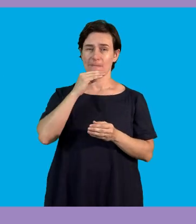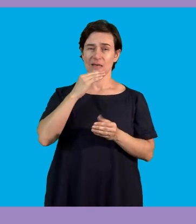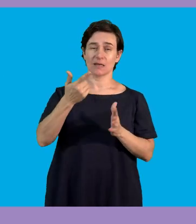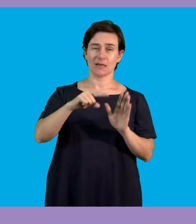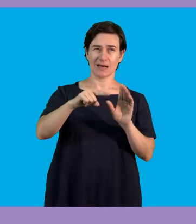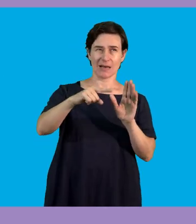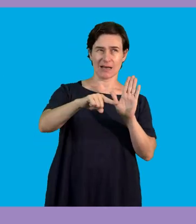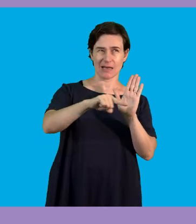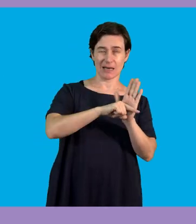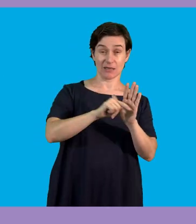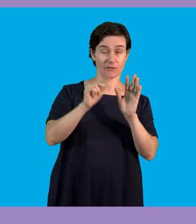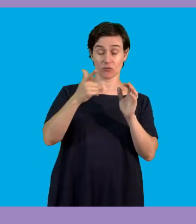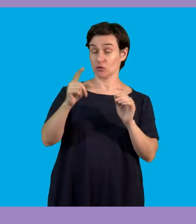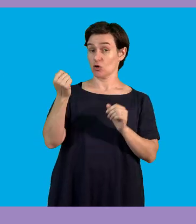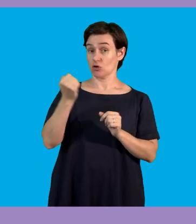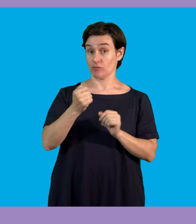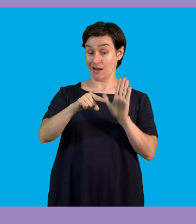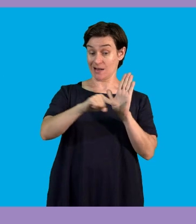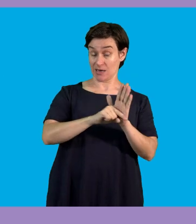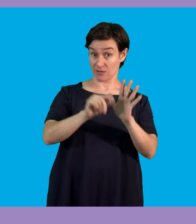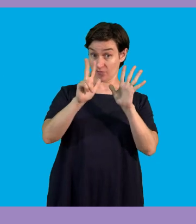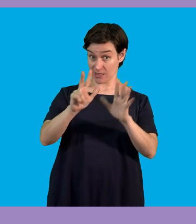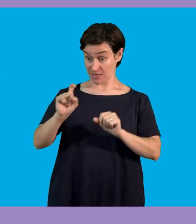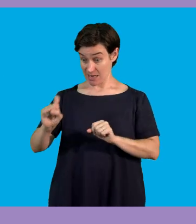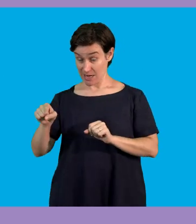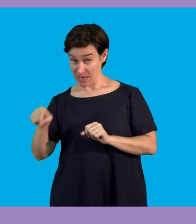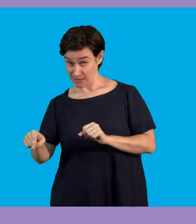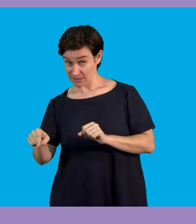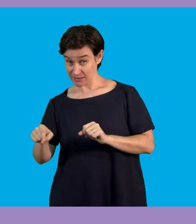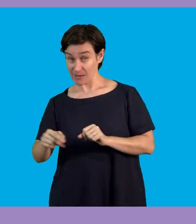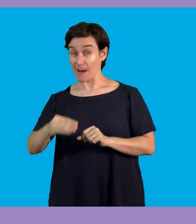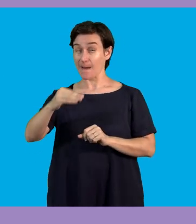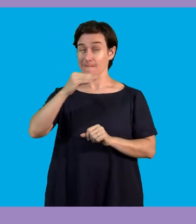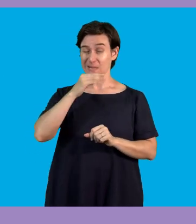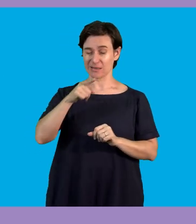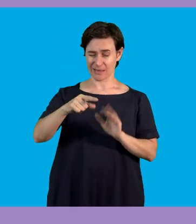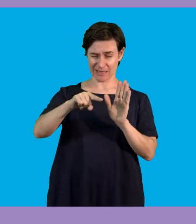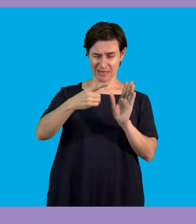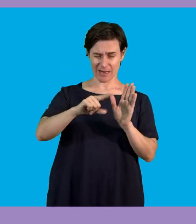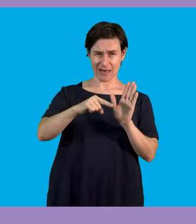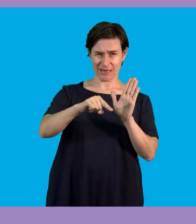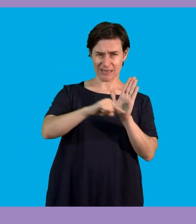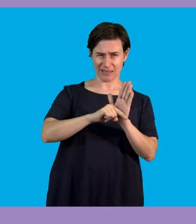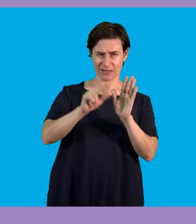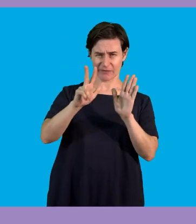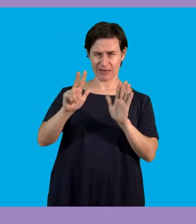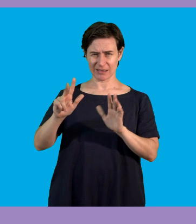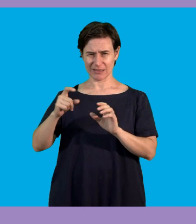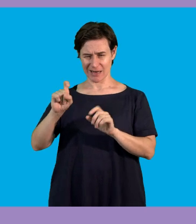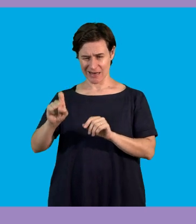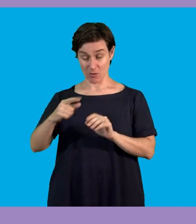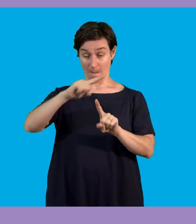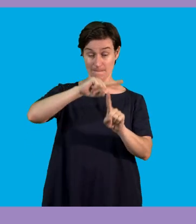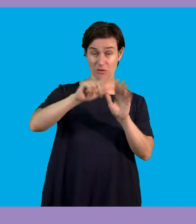negative 8x. So it would be 8x with a negative 8x